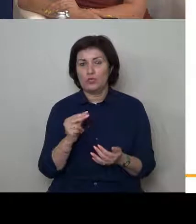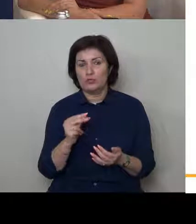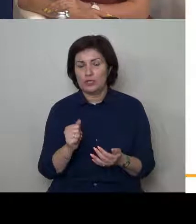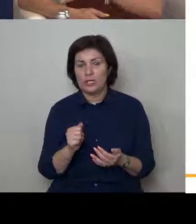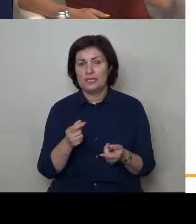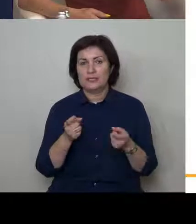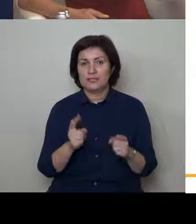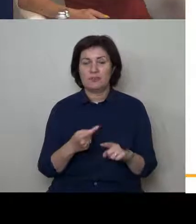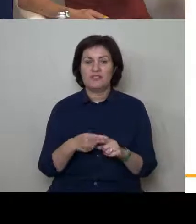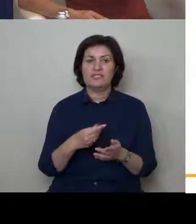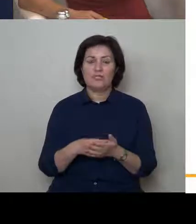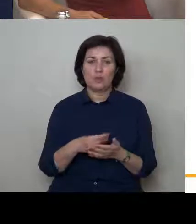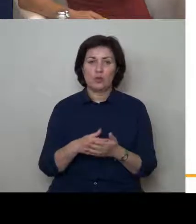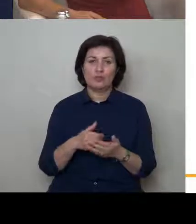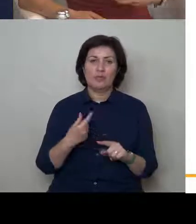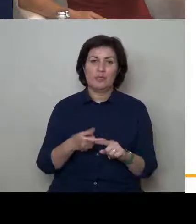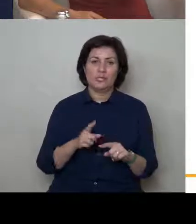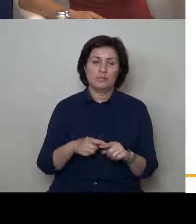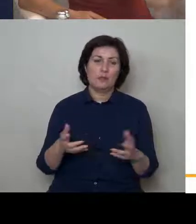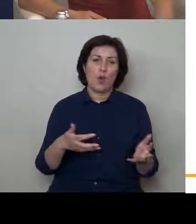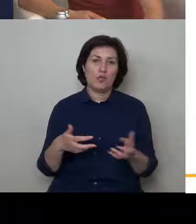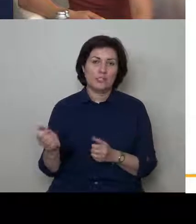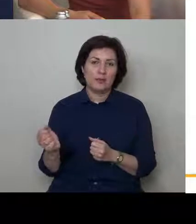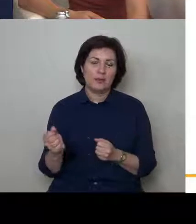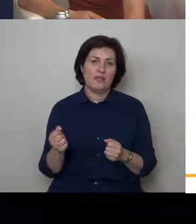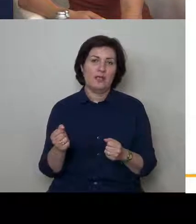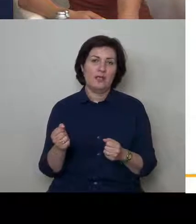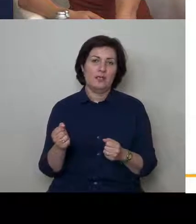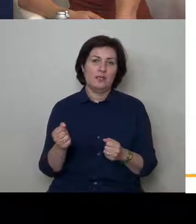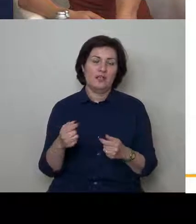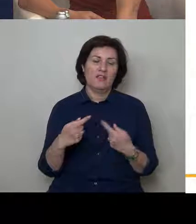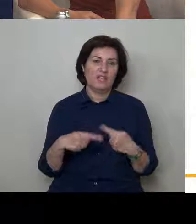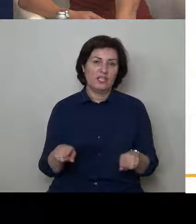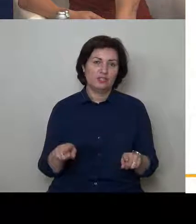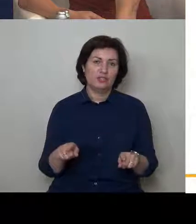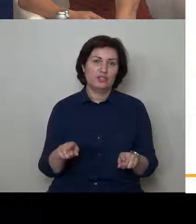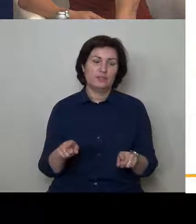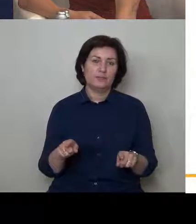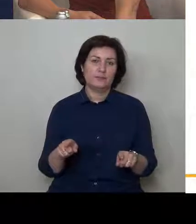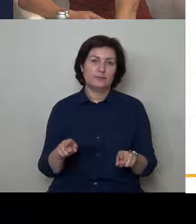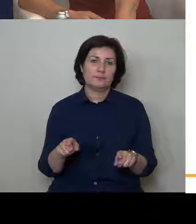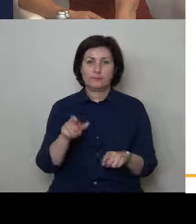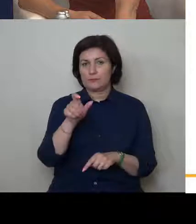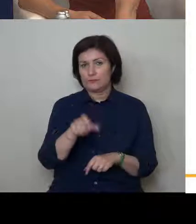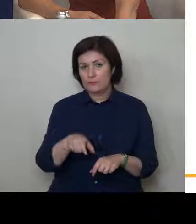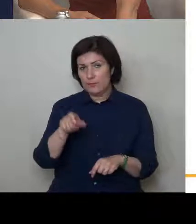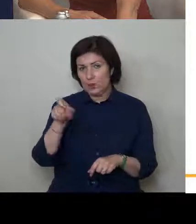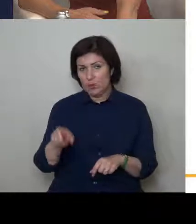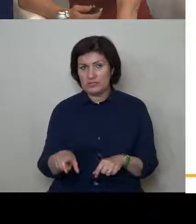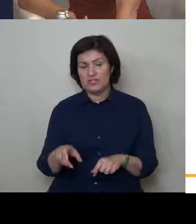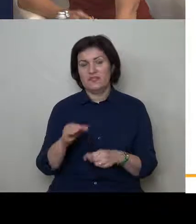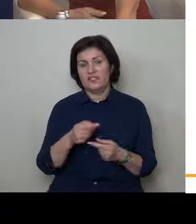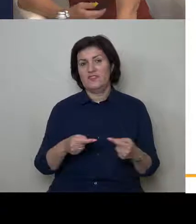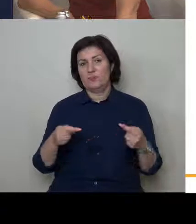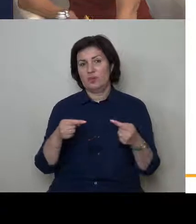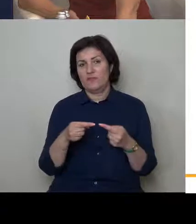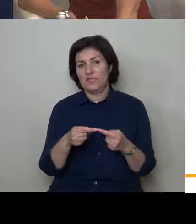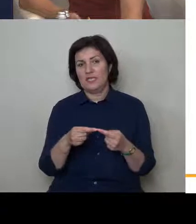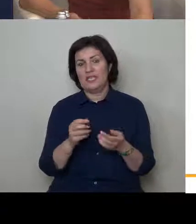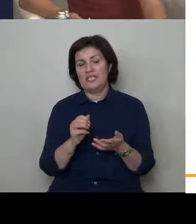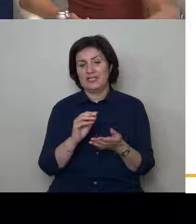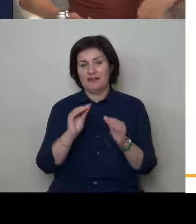accountant has supported one political party, although he had received that money before from other